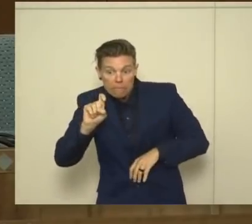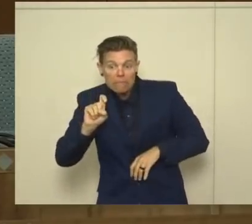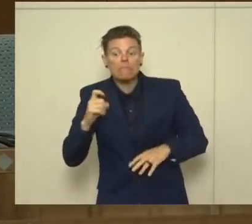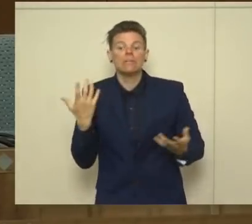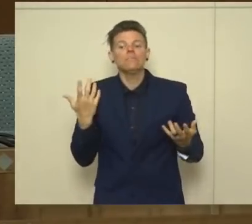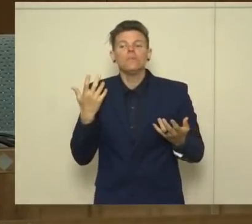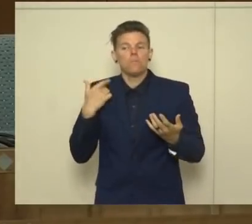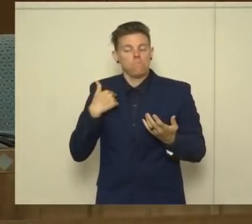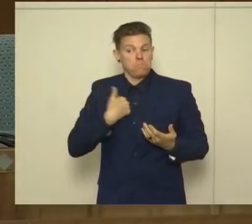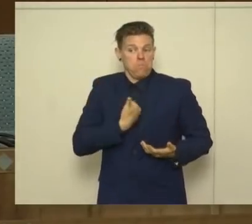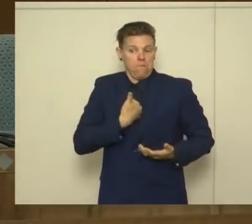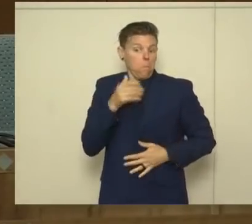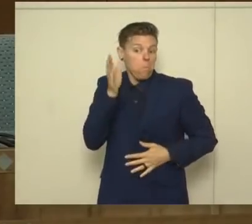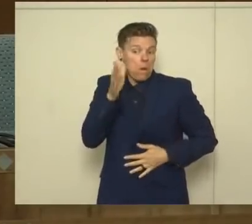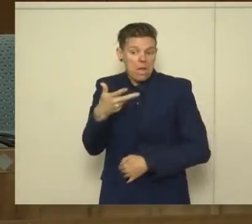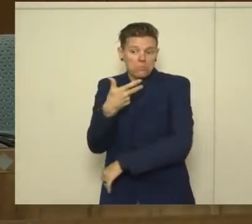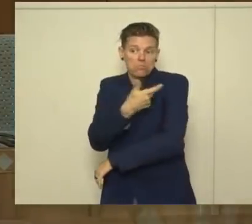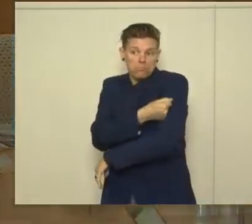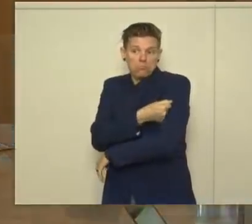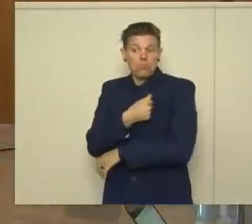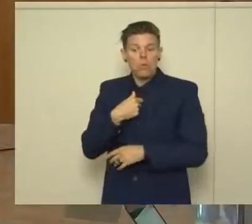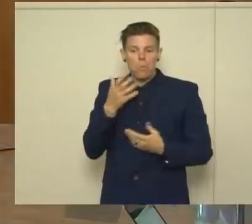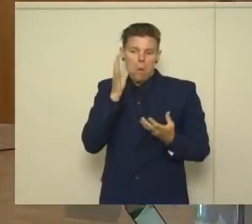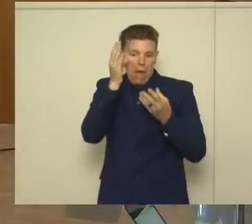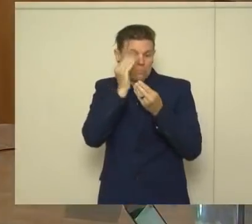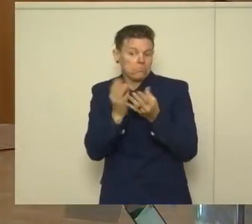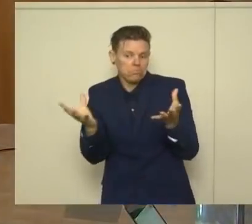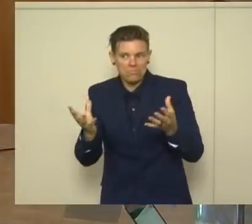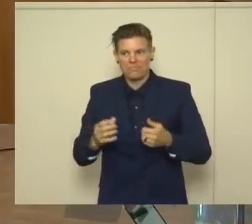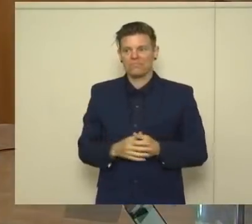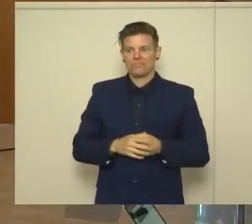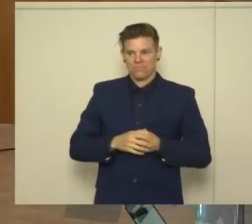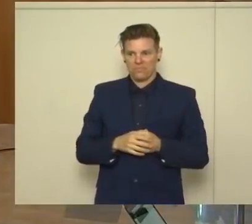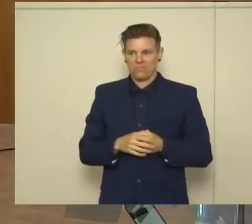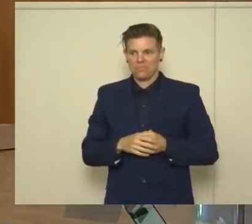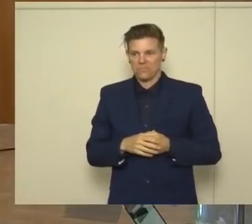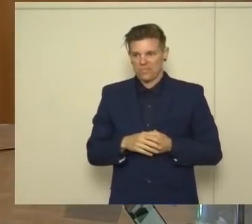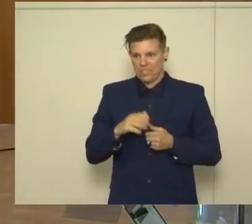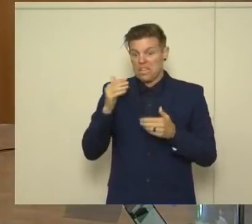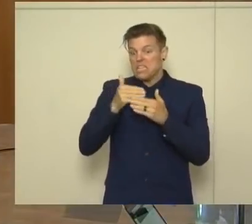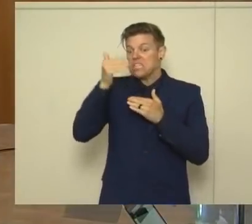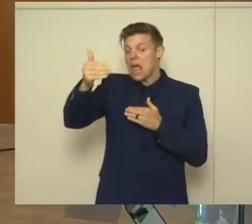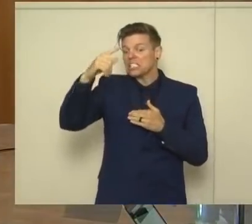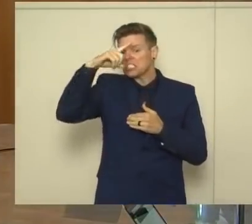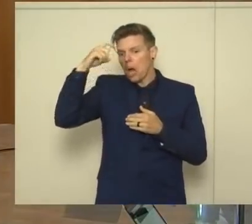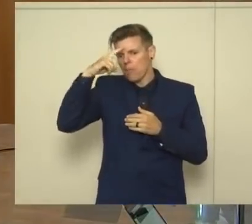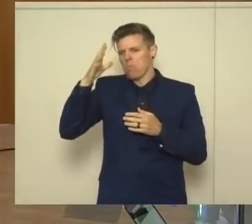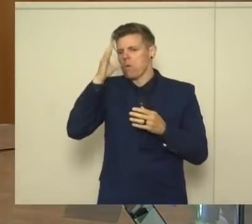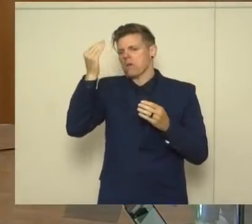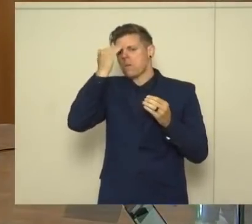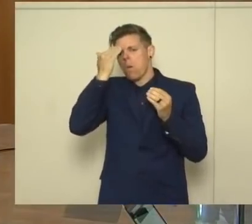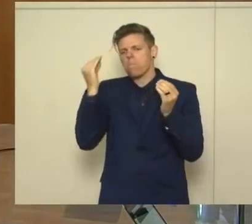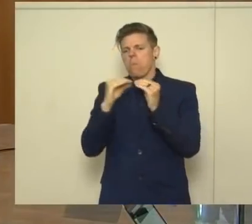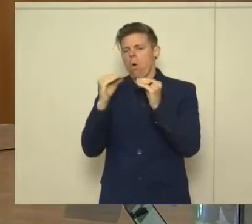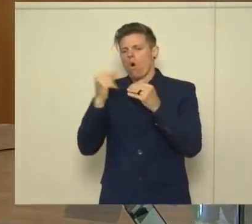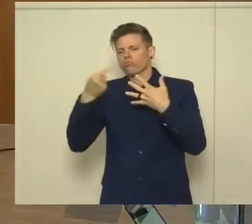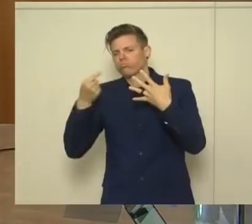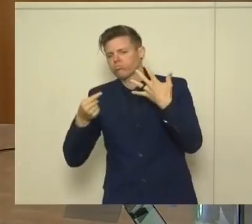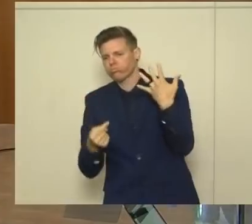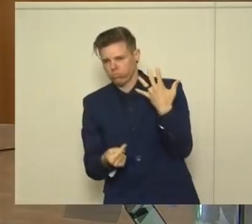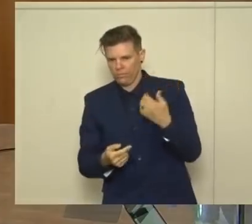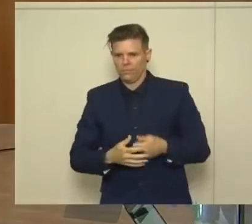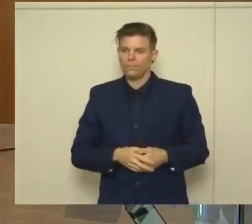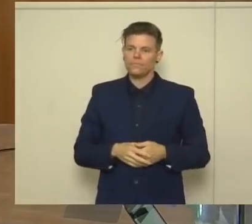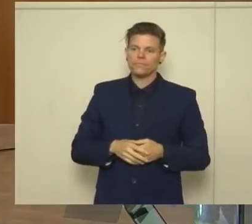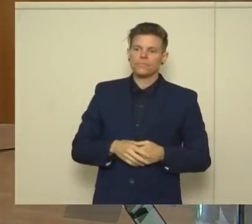and we'll let you know how we're doing. Thank you. Thanks. And for everyone just watching, Dr. Grace gave an